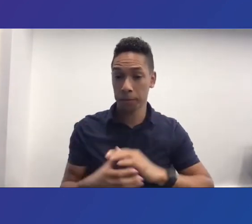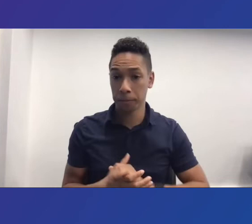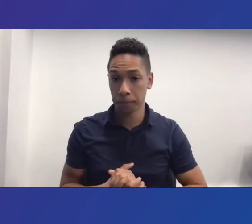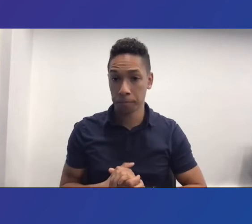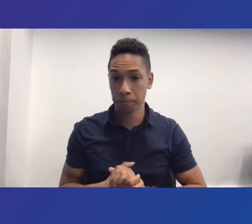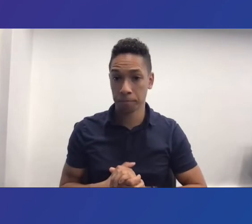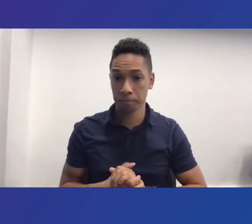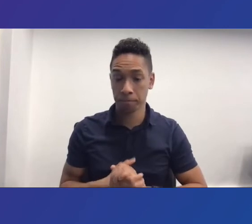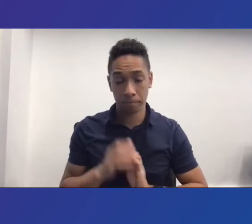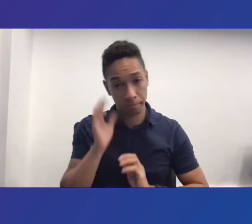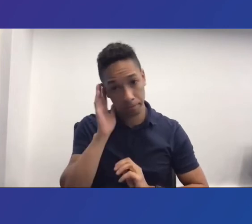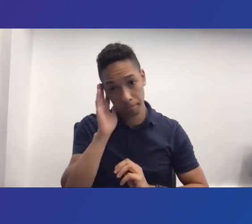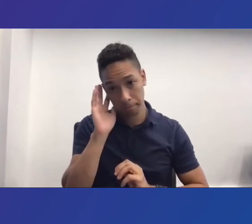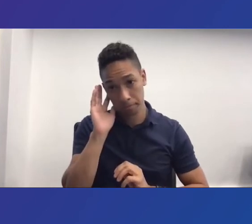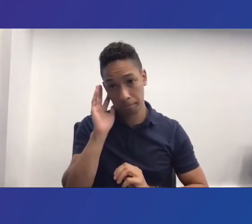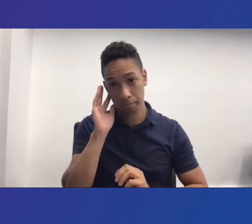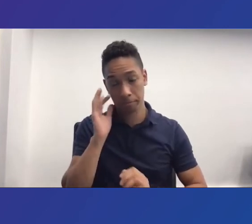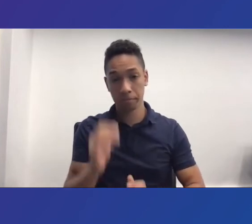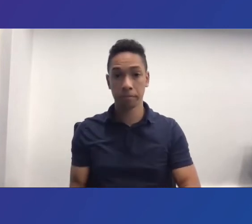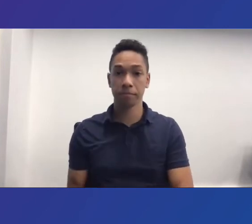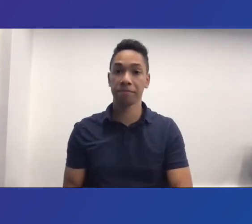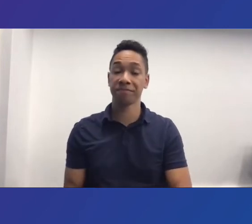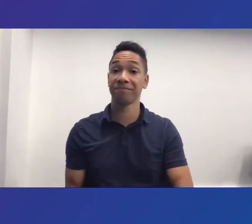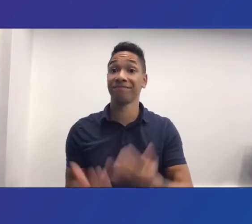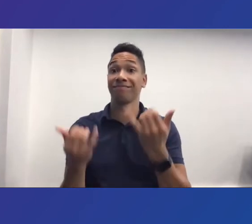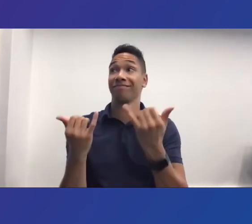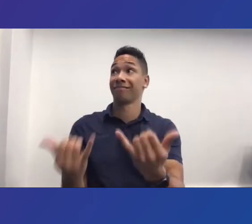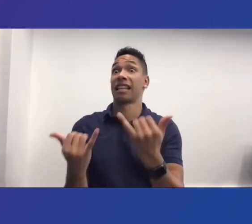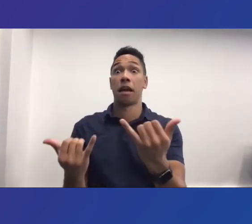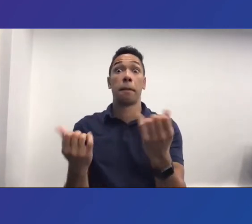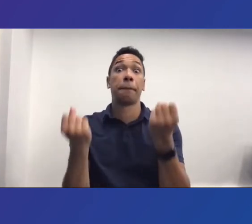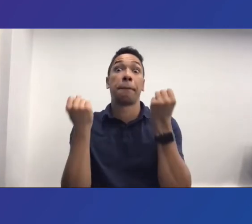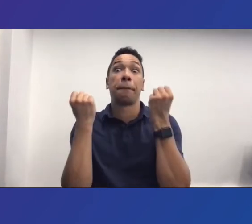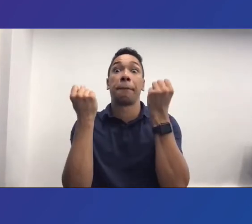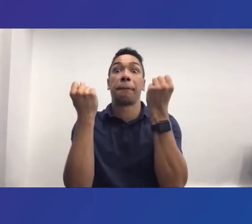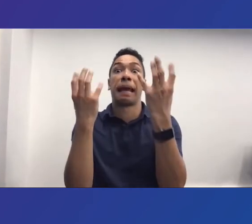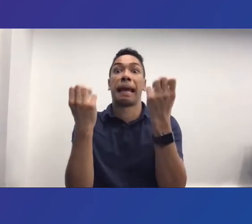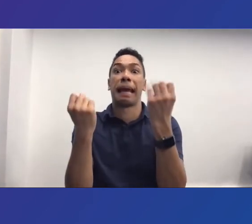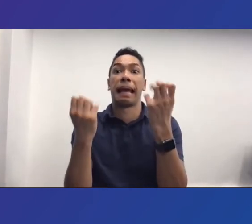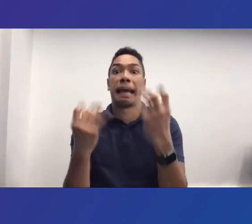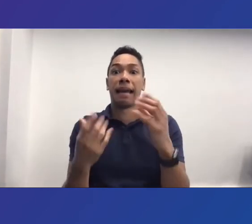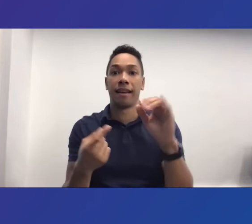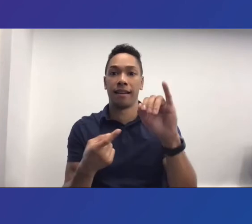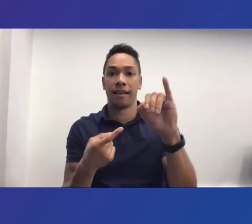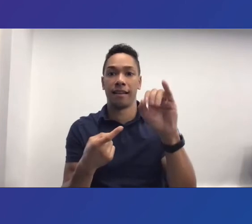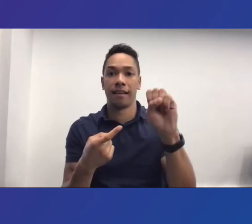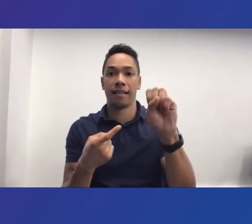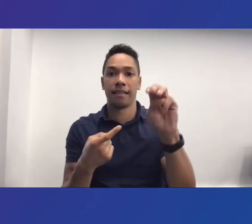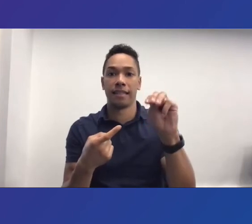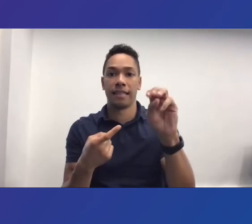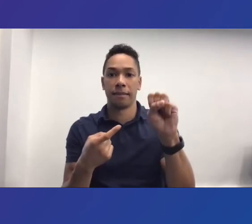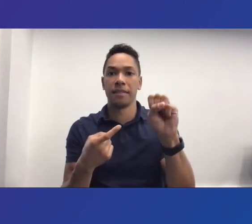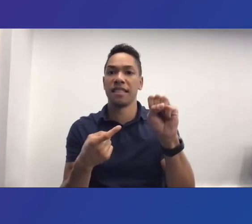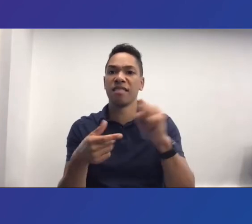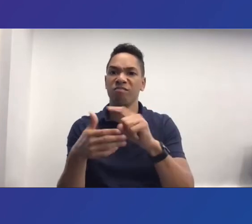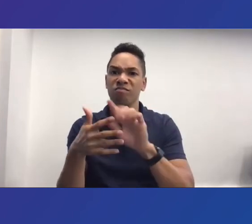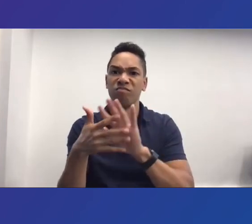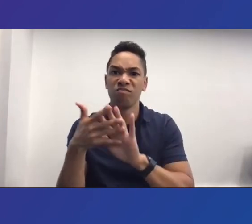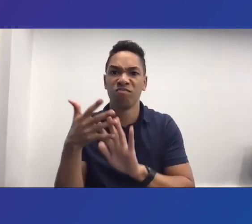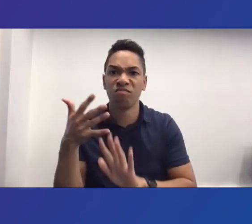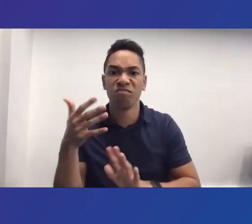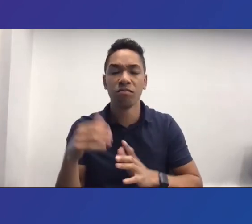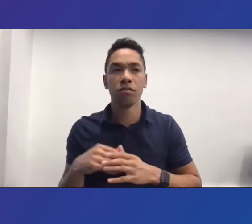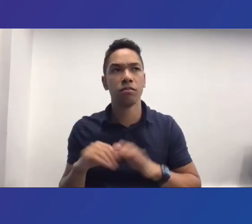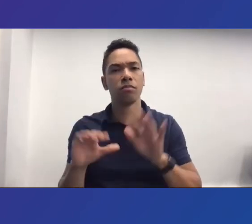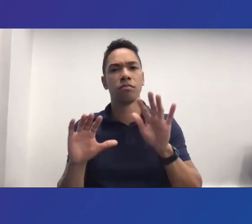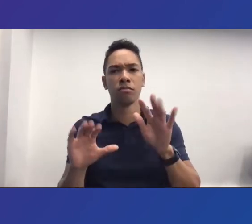These days there are lots of isms, and in fact, I look at dance